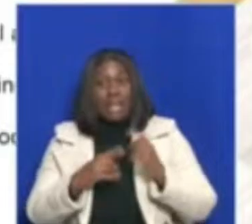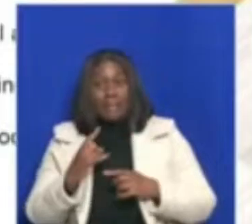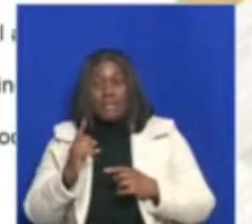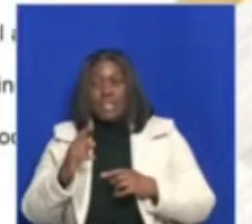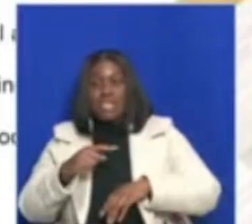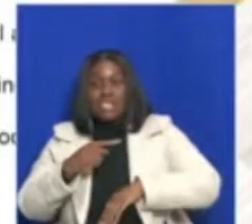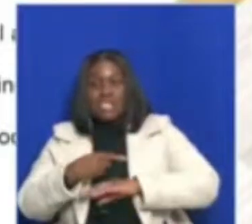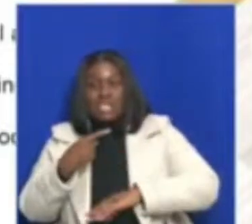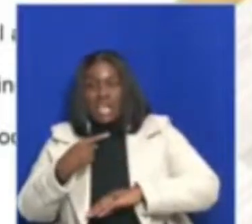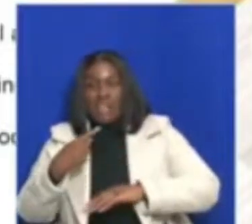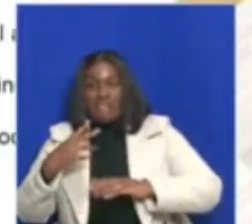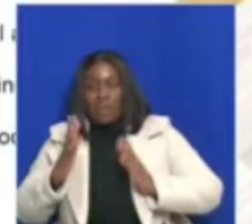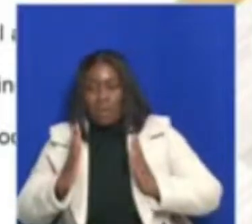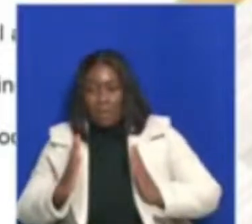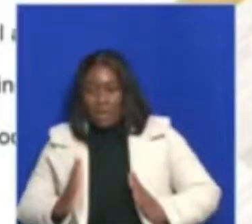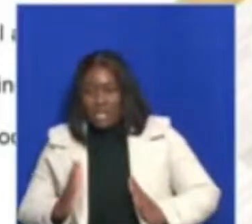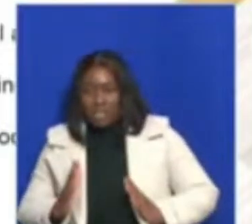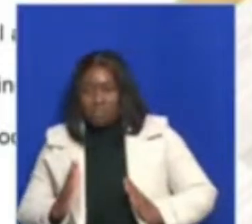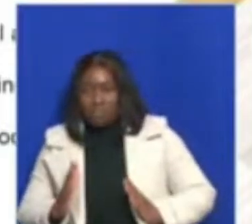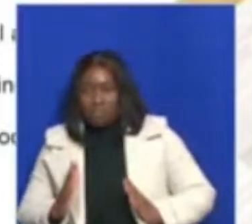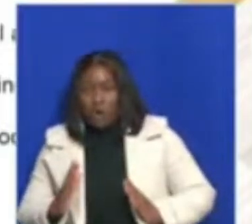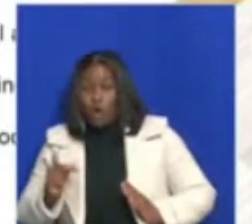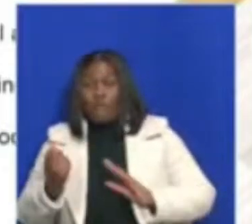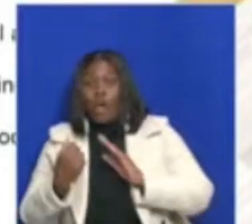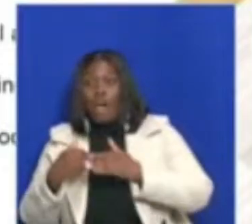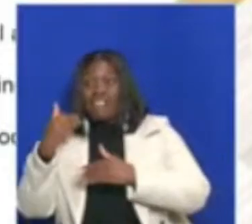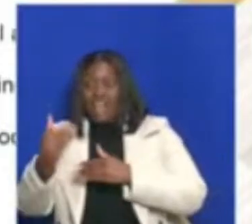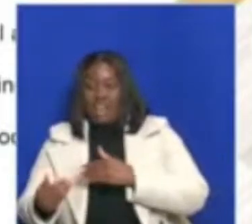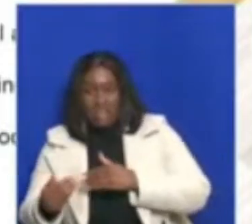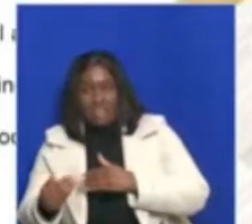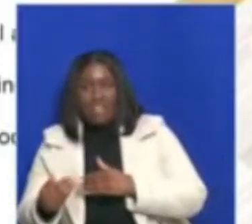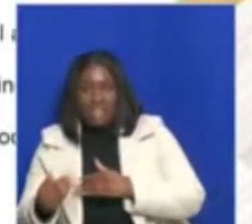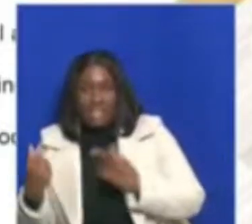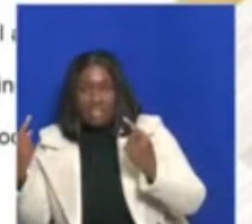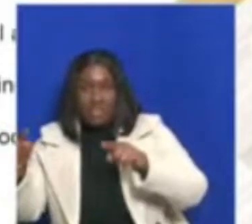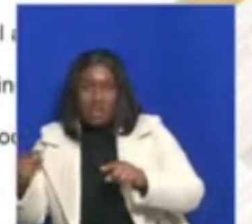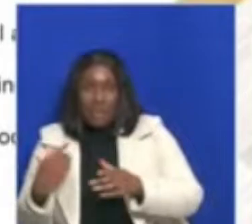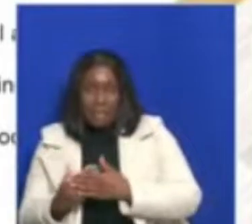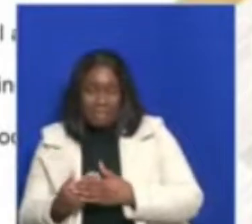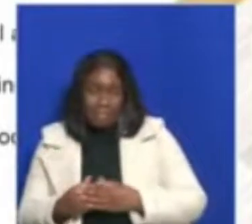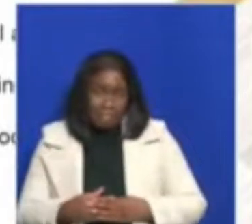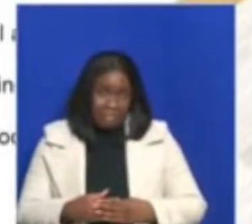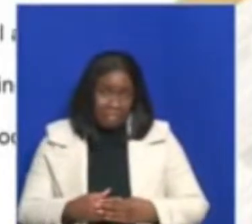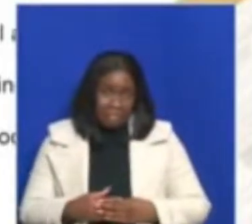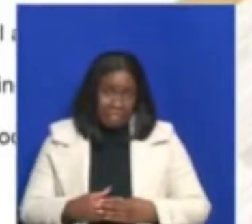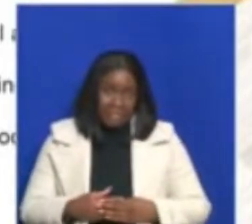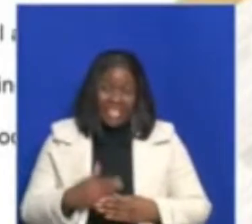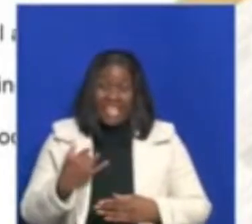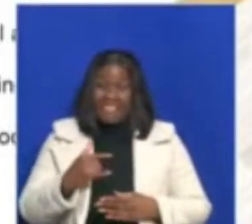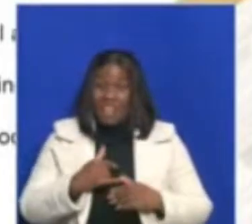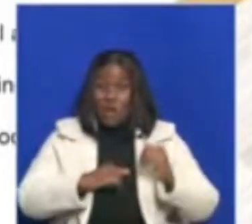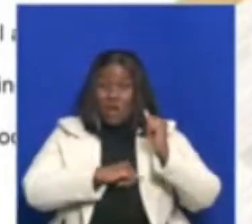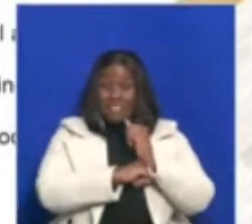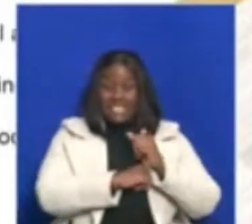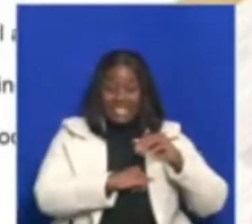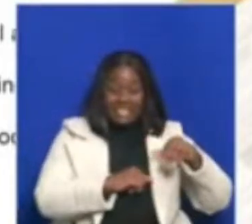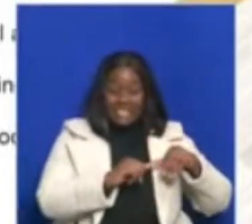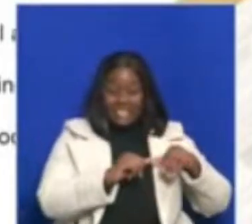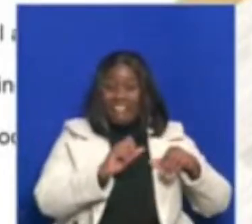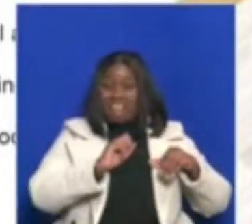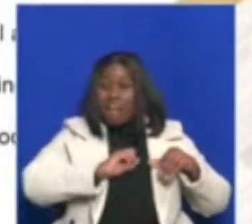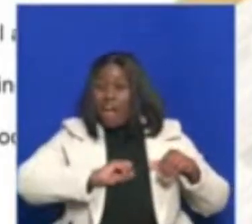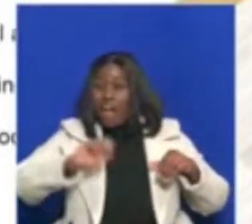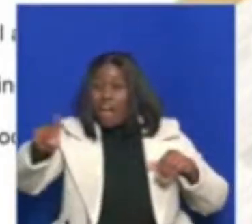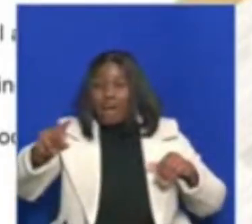is far away from our office, and we get information that the members are under attack because the community